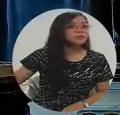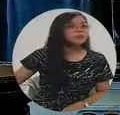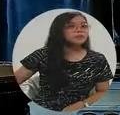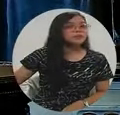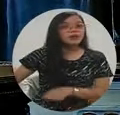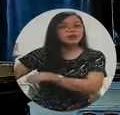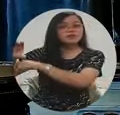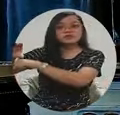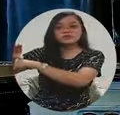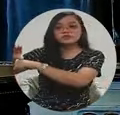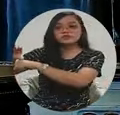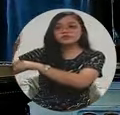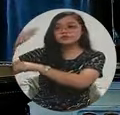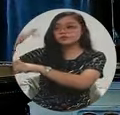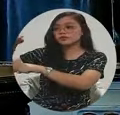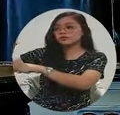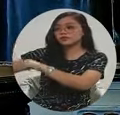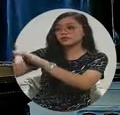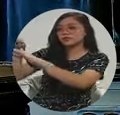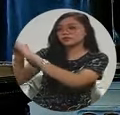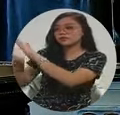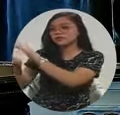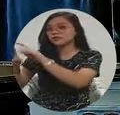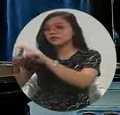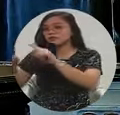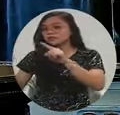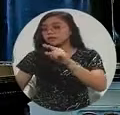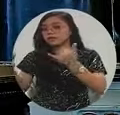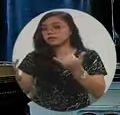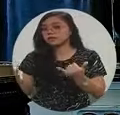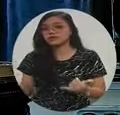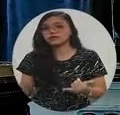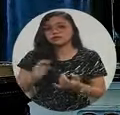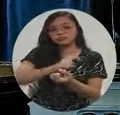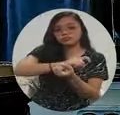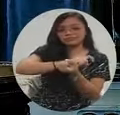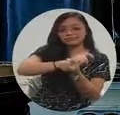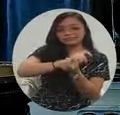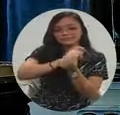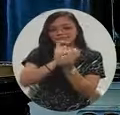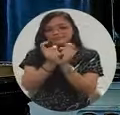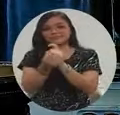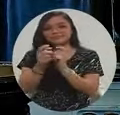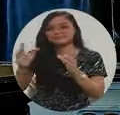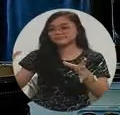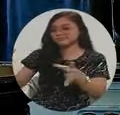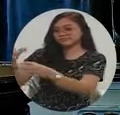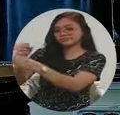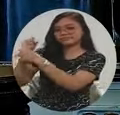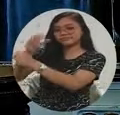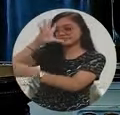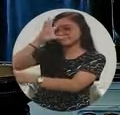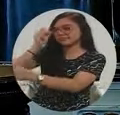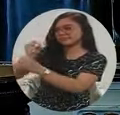And the church that he was persecuted when he was saved, he was unsaved. He was defending the same